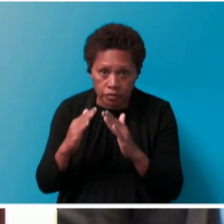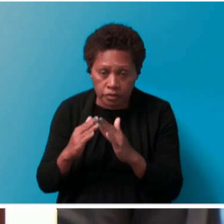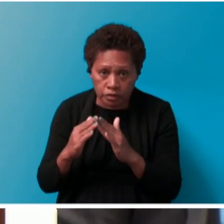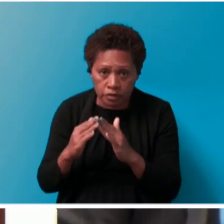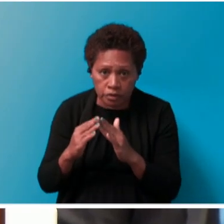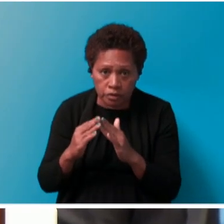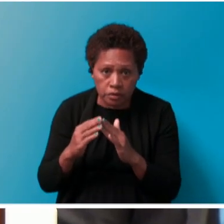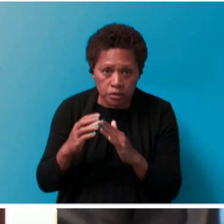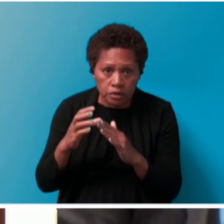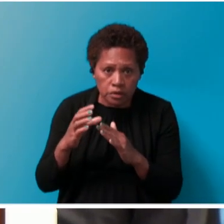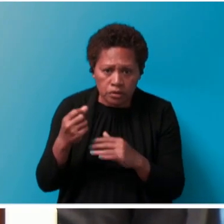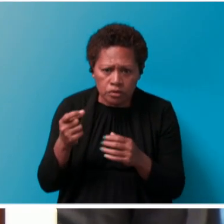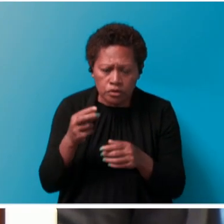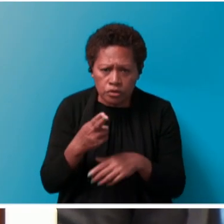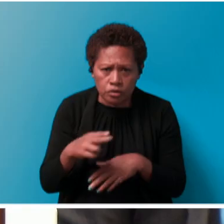site near